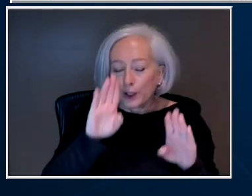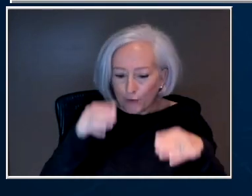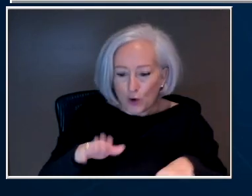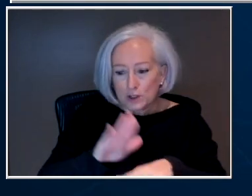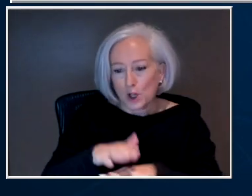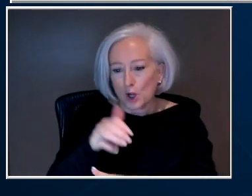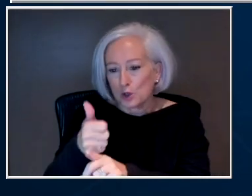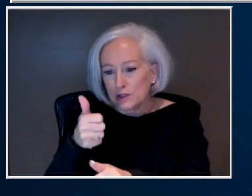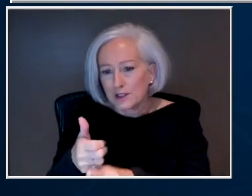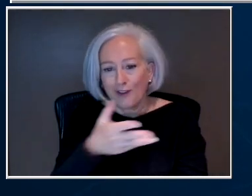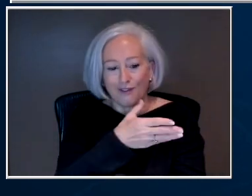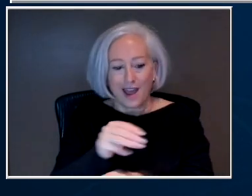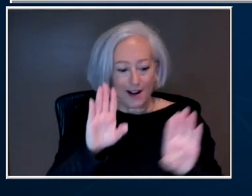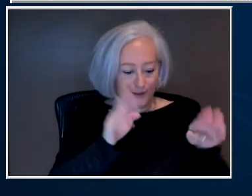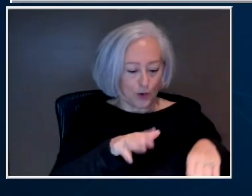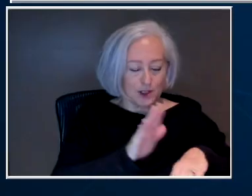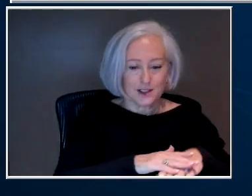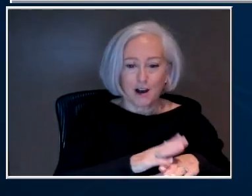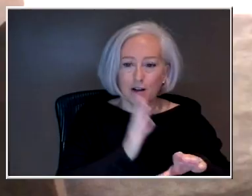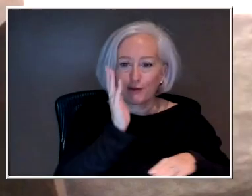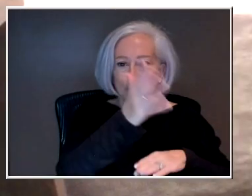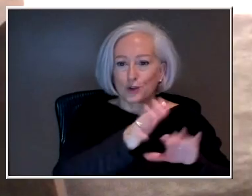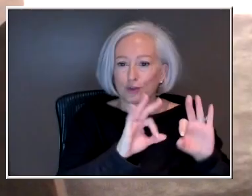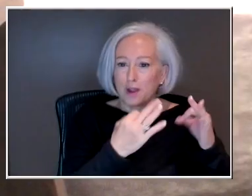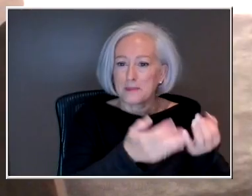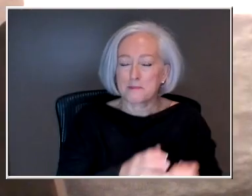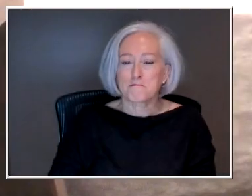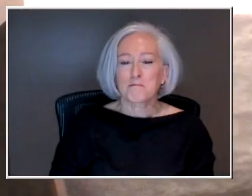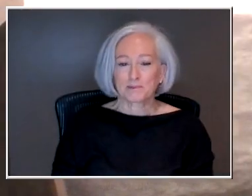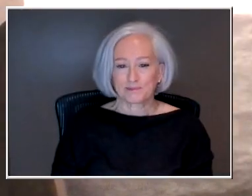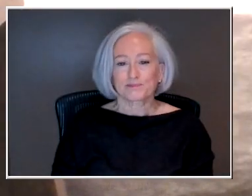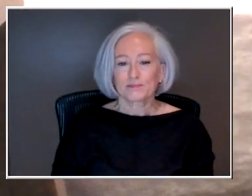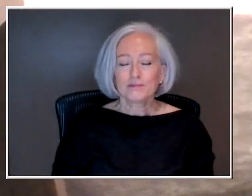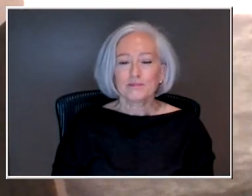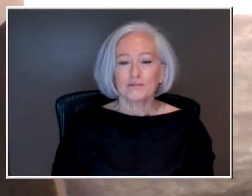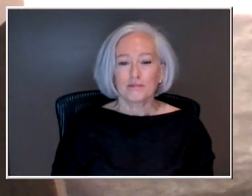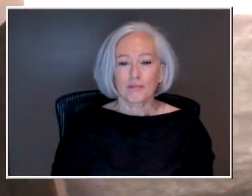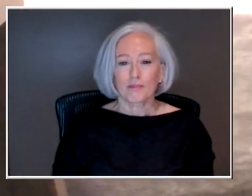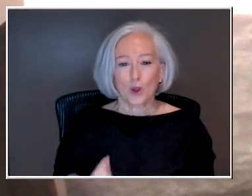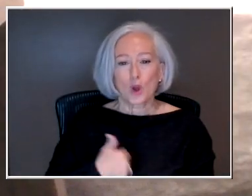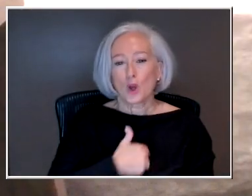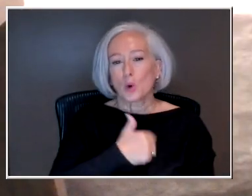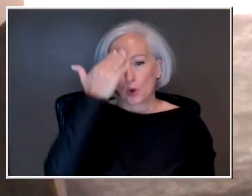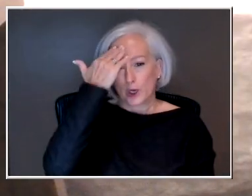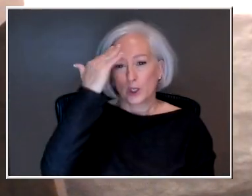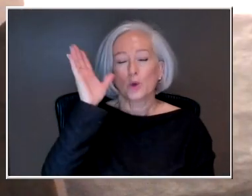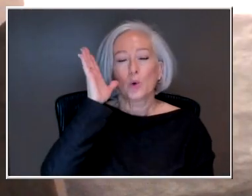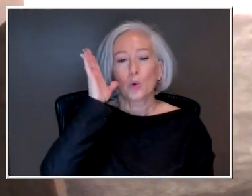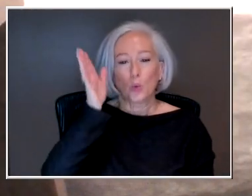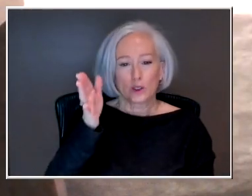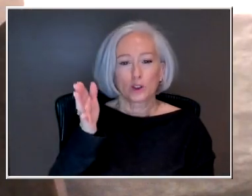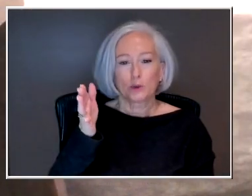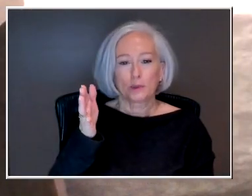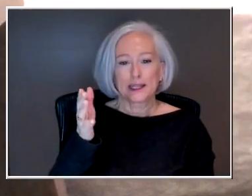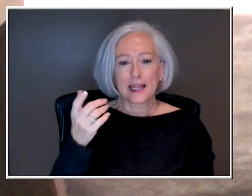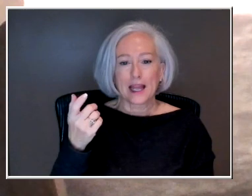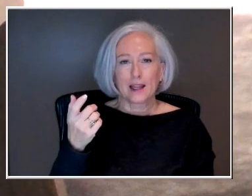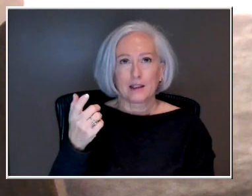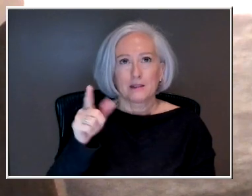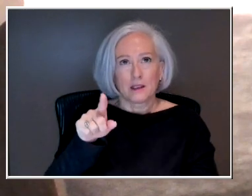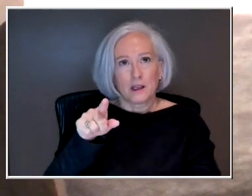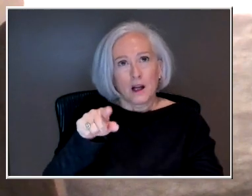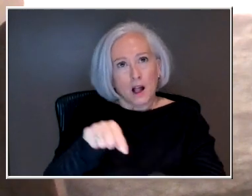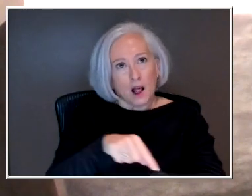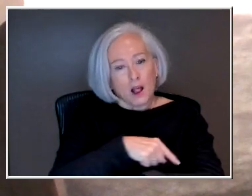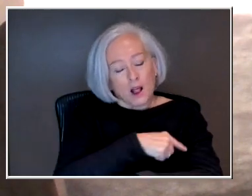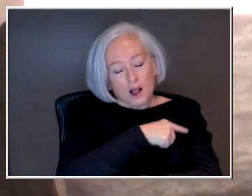again, your future family? Yeah, I think we knew it was going to be a little bit of a long road before we could